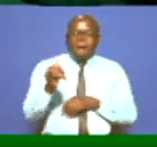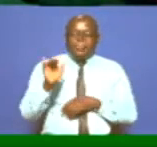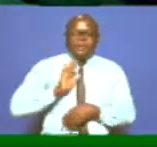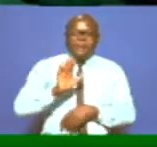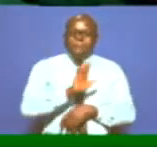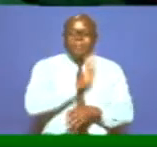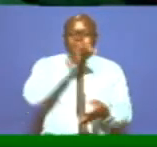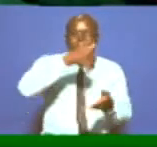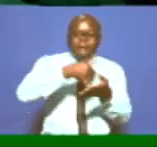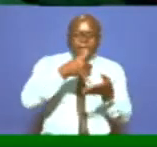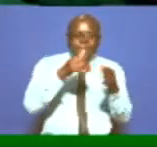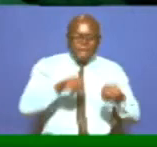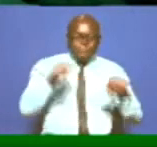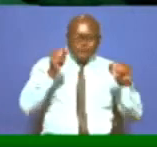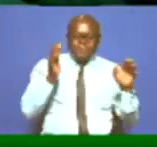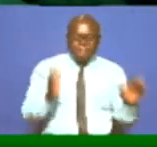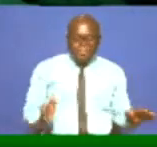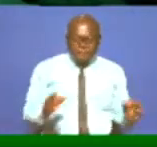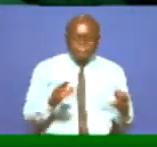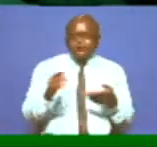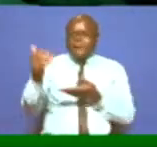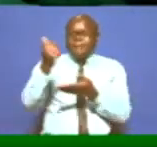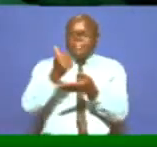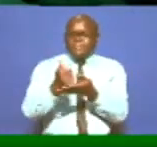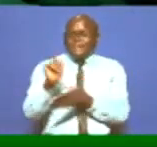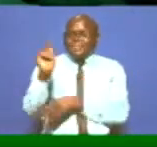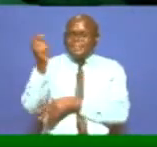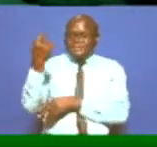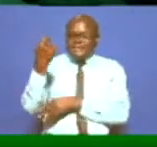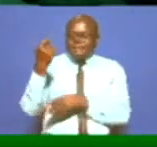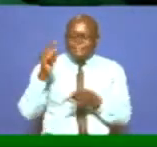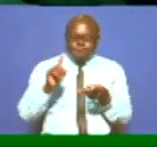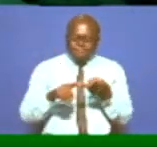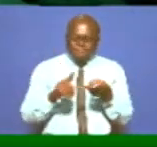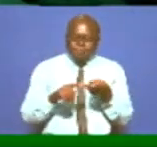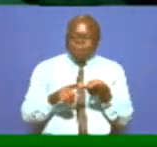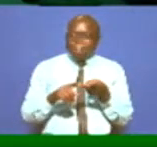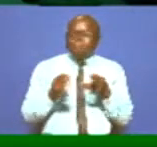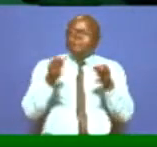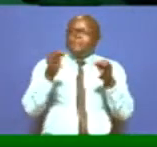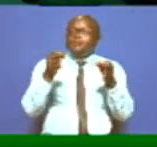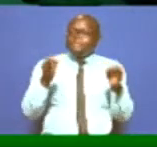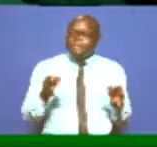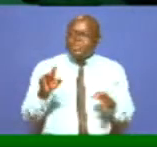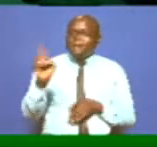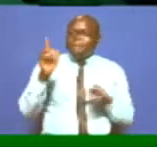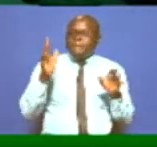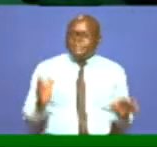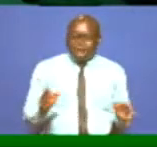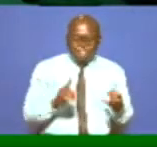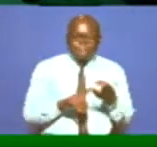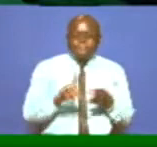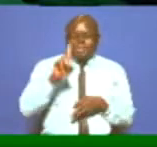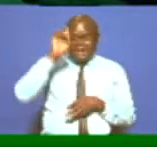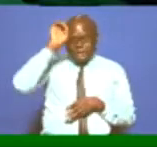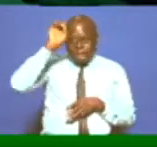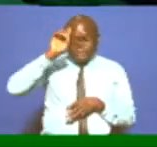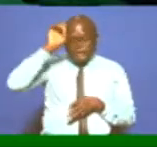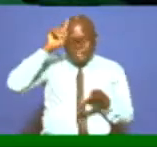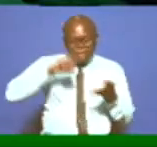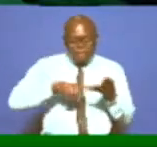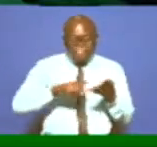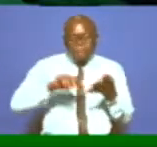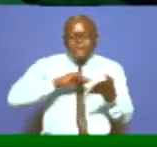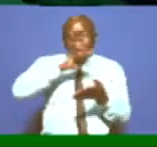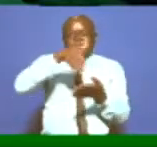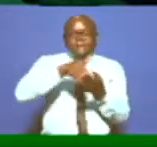comprising of a chairperson appointed by the President, Treasury Cabinet Secretary, the Attorney General, the Central Bank